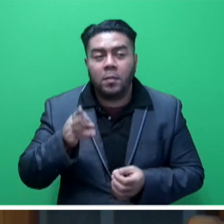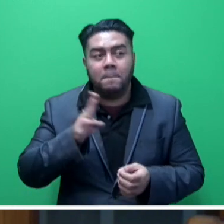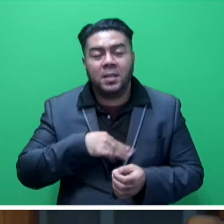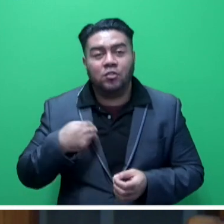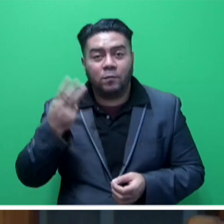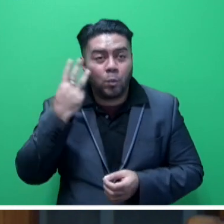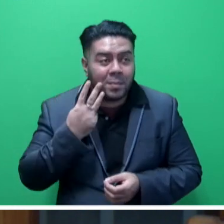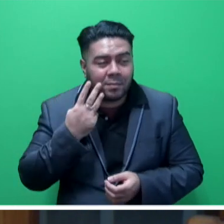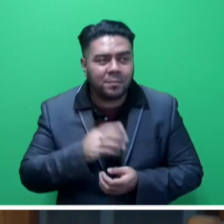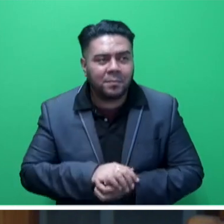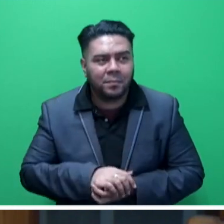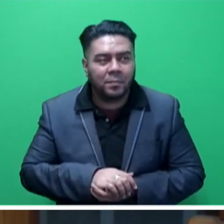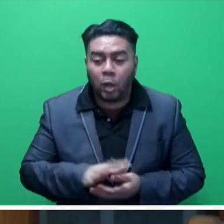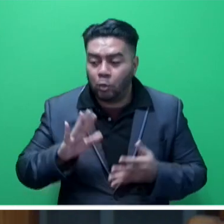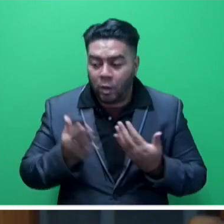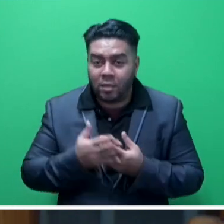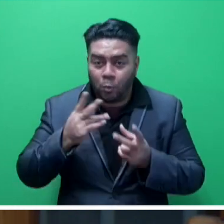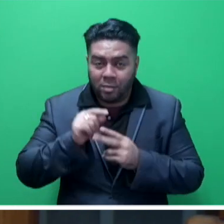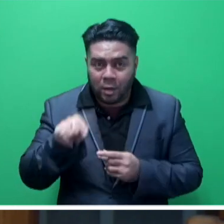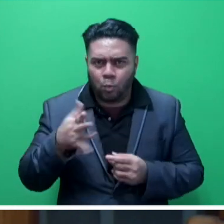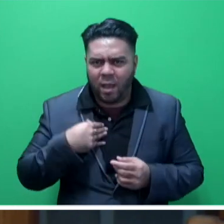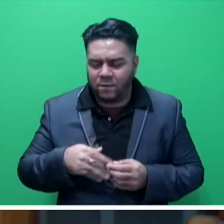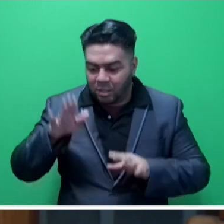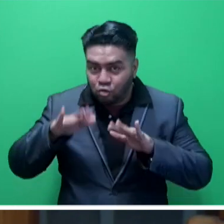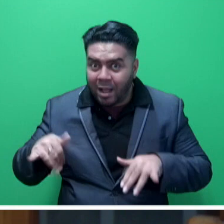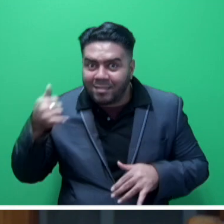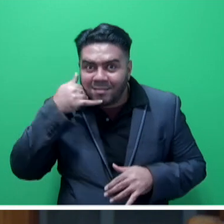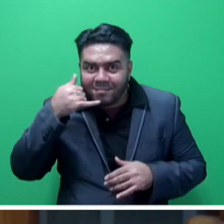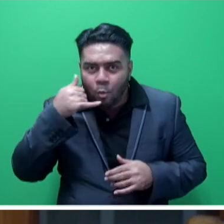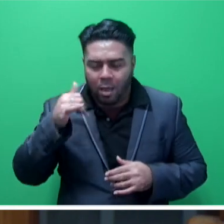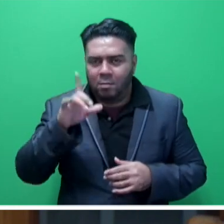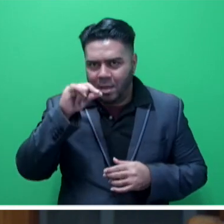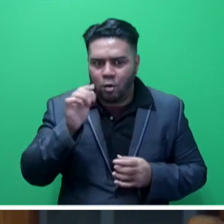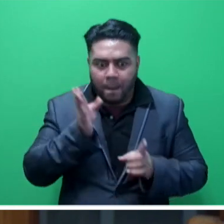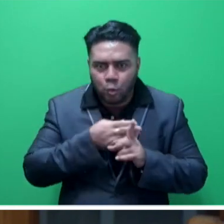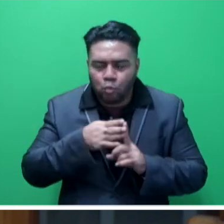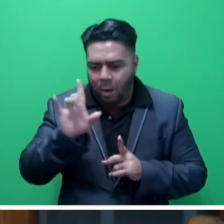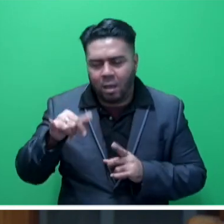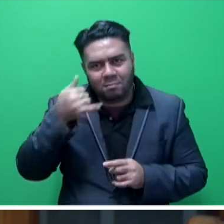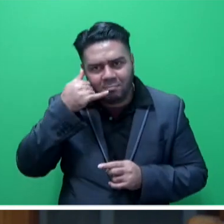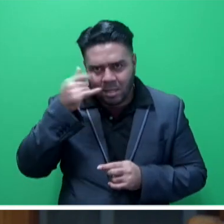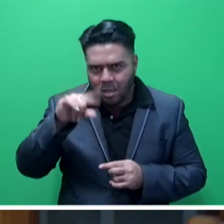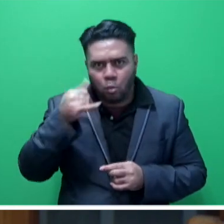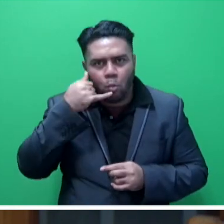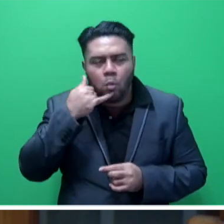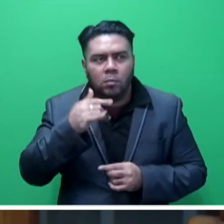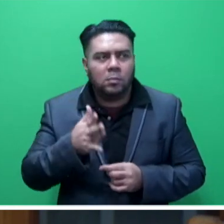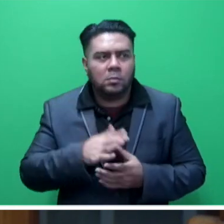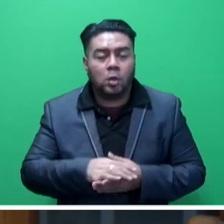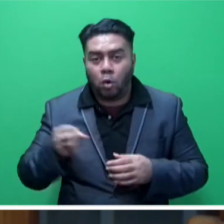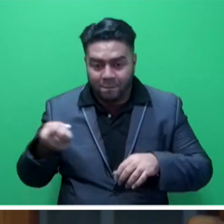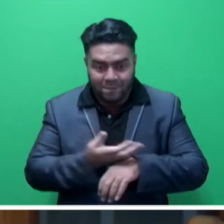course, together with that, we have a child helpline as well. If you recall, domestic violence not only